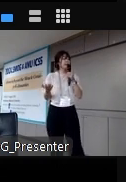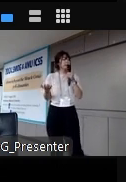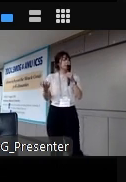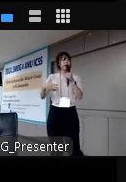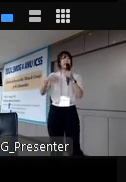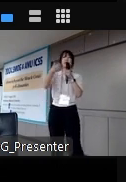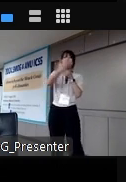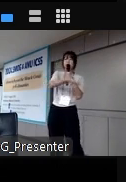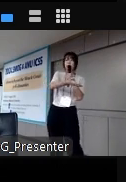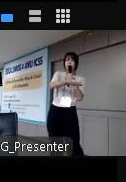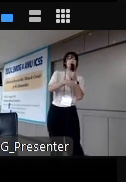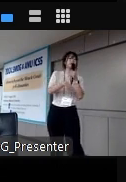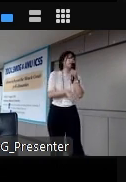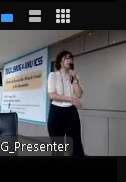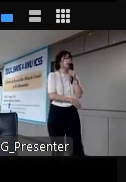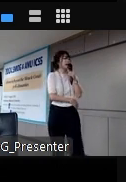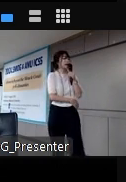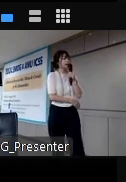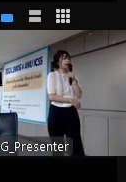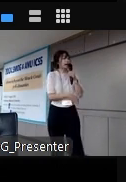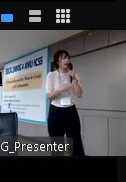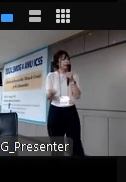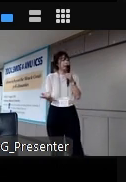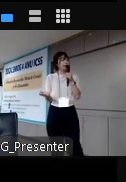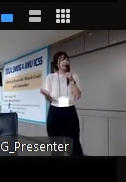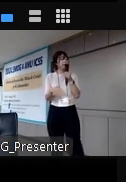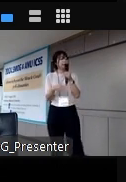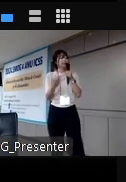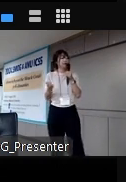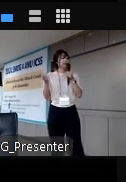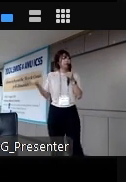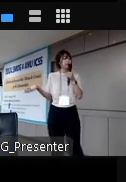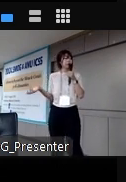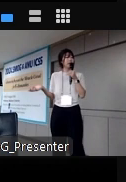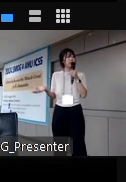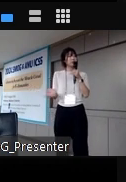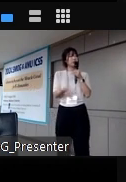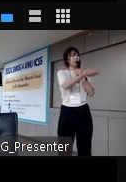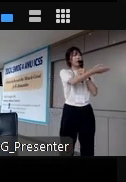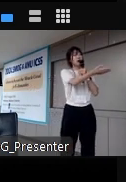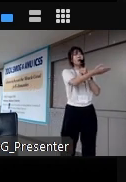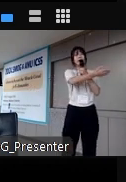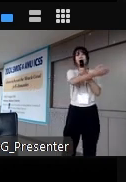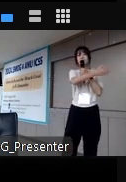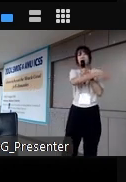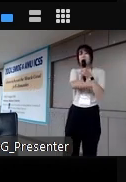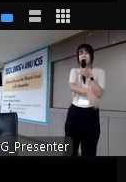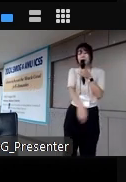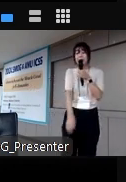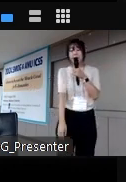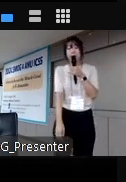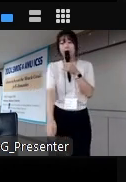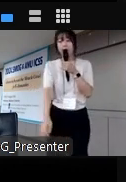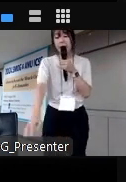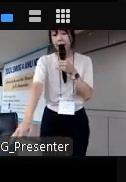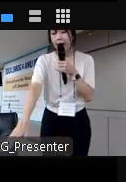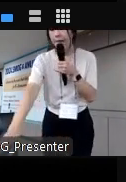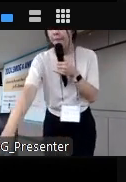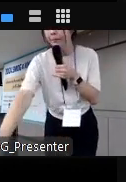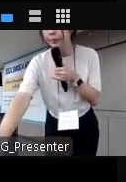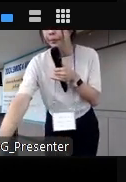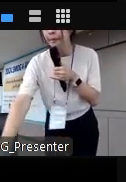positive use, and then restricted use of modifiers, abstract labels, as well as use of locations, are found in both signed and spoken without